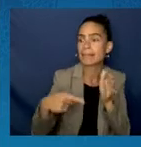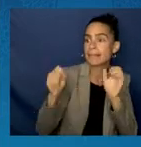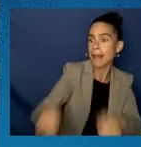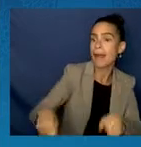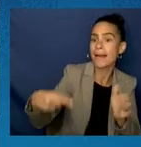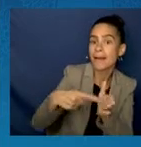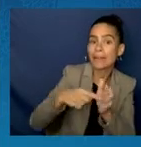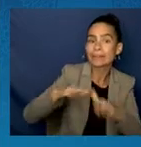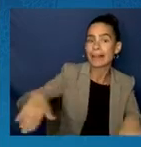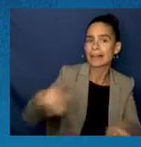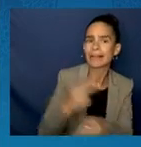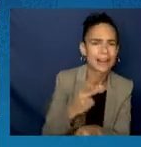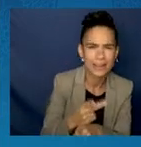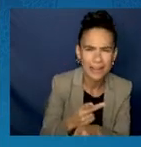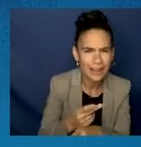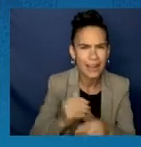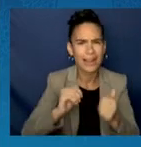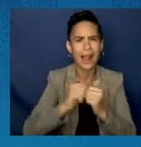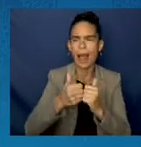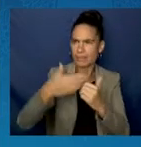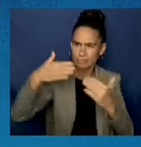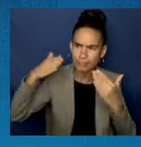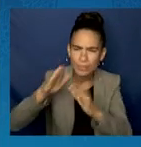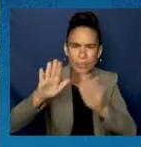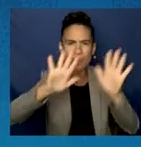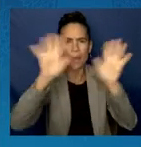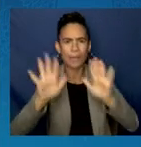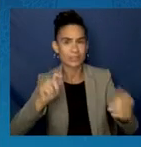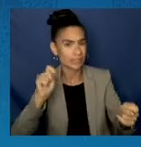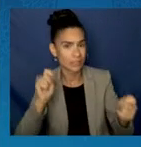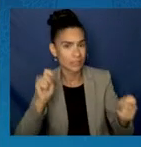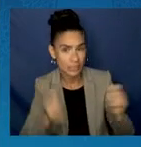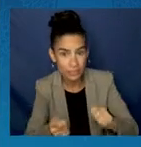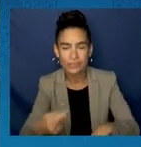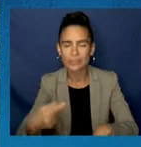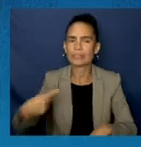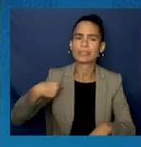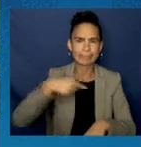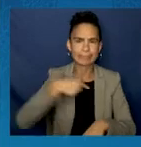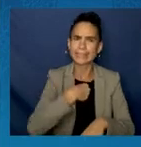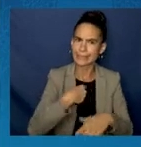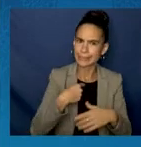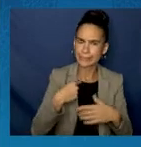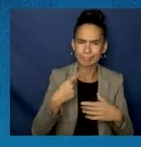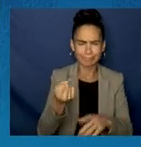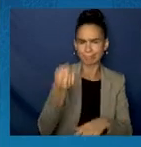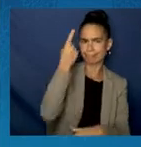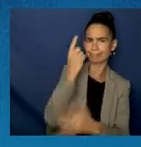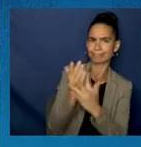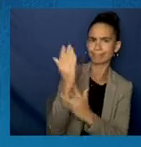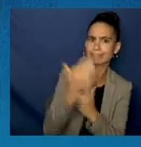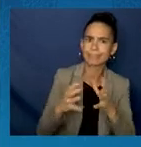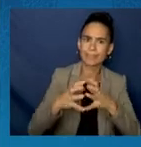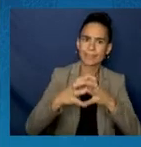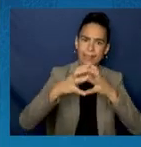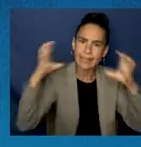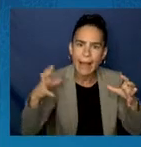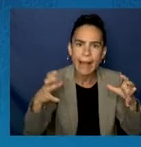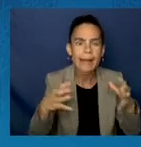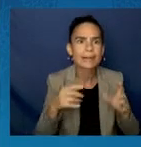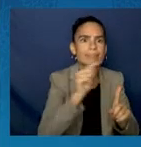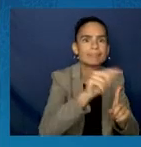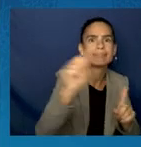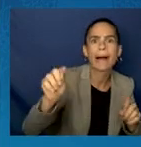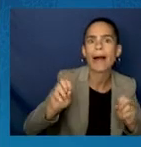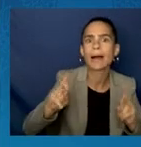midst of the crisis, there are also great opportunities to create jobs, good union jobs, good paying jobs for workers